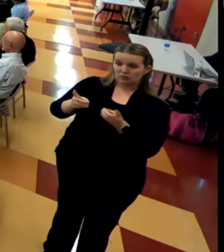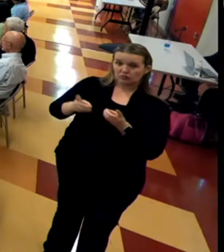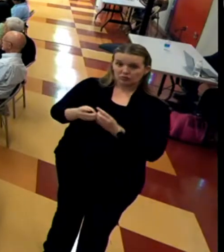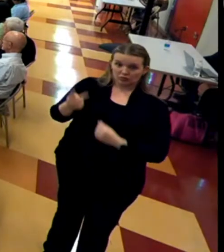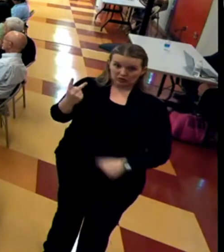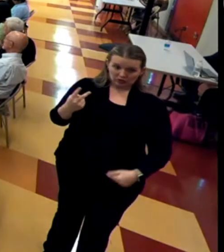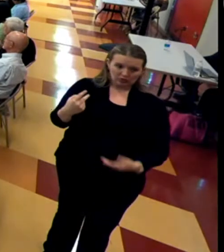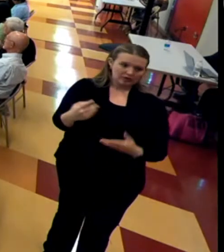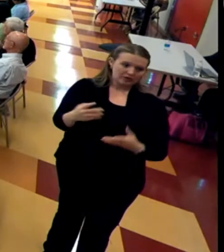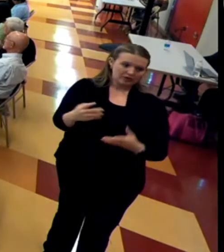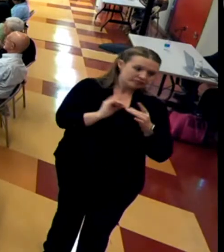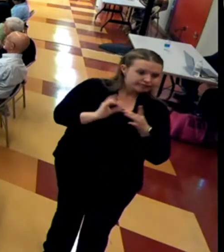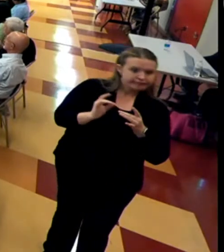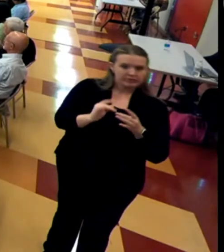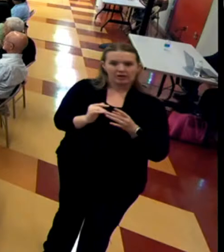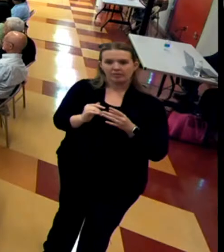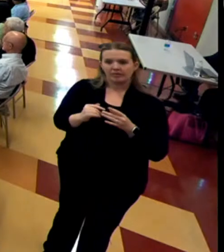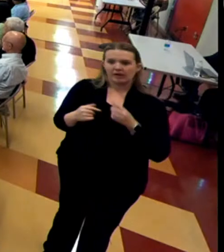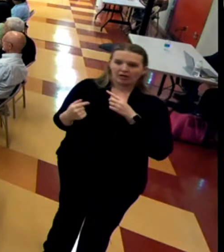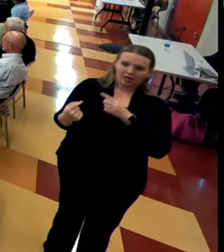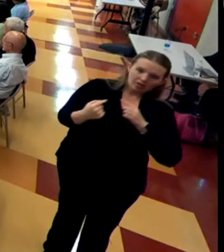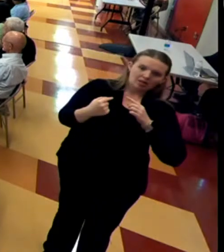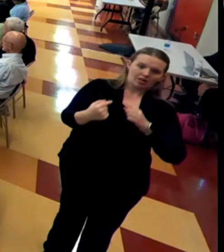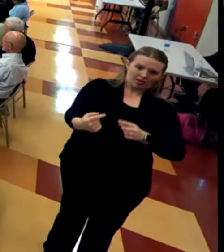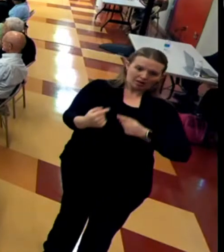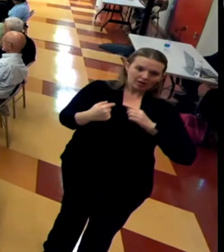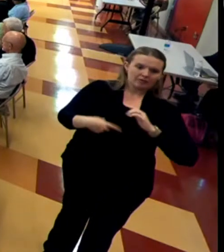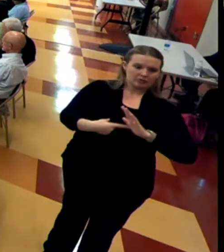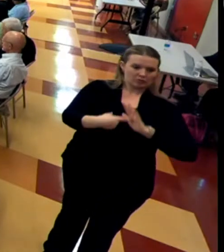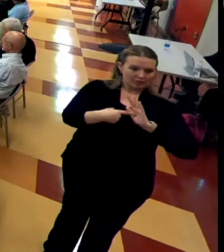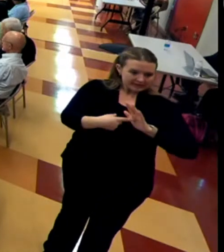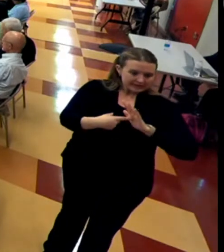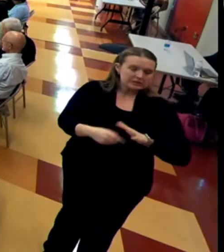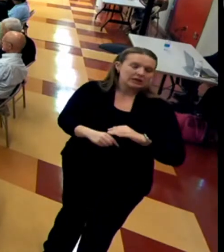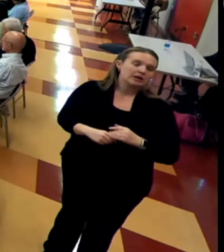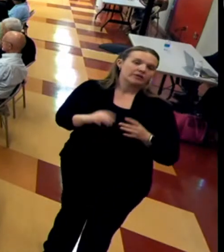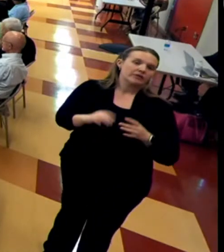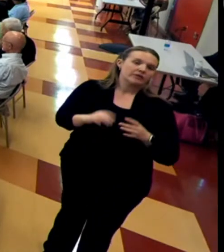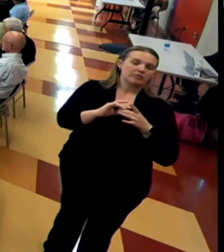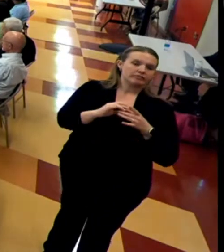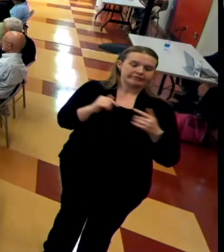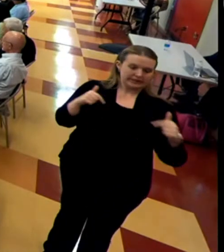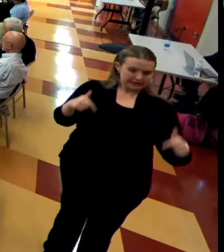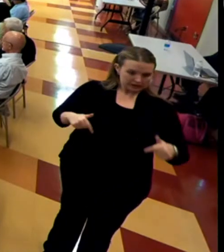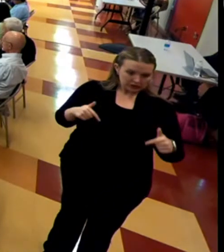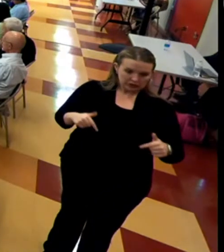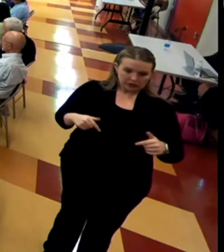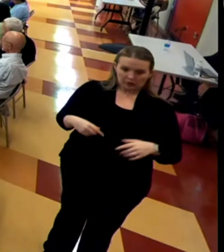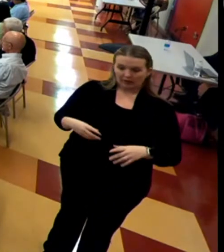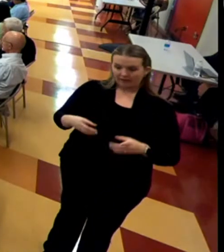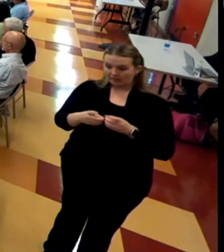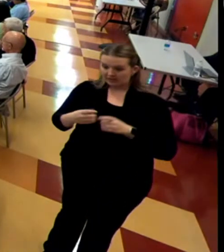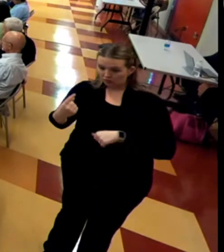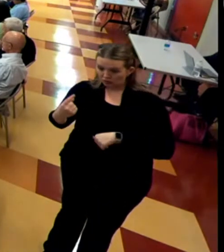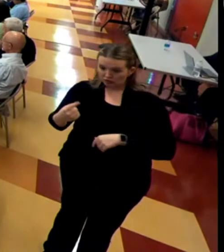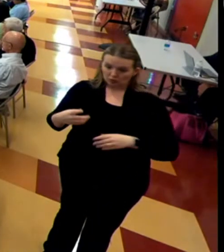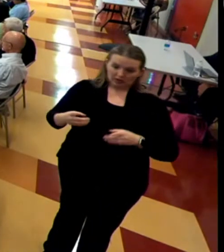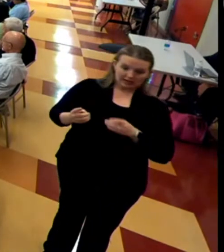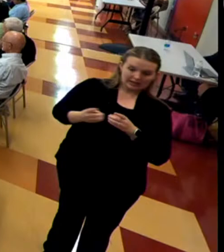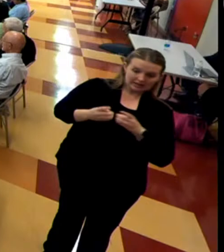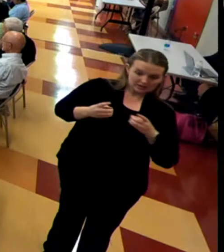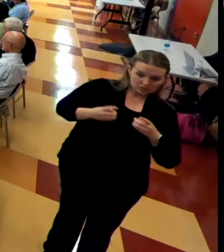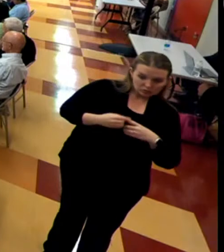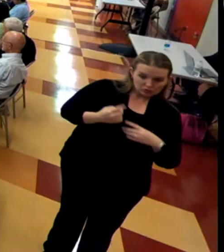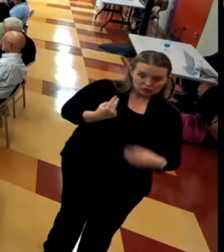going on back and forth between the representatives on this body from District 1 and District